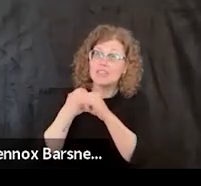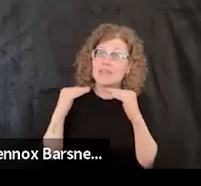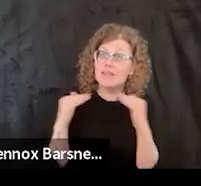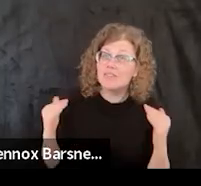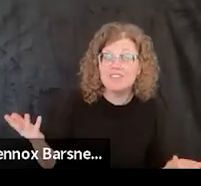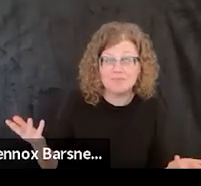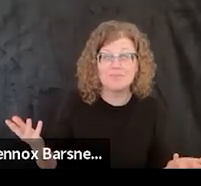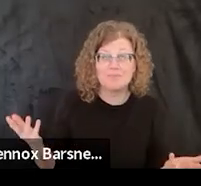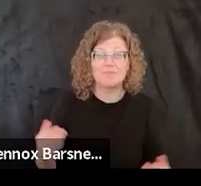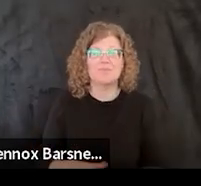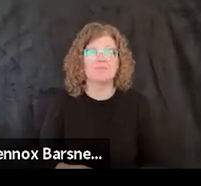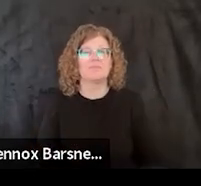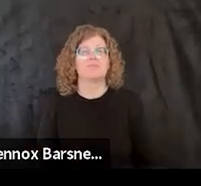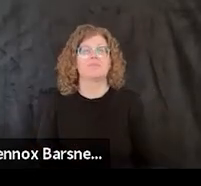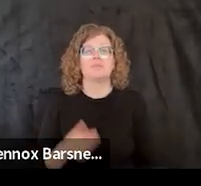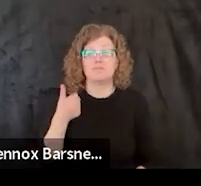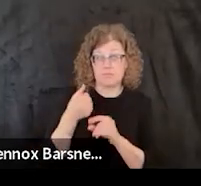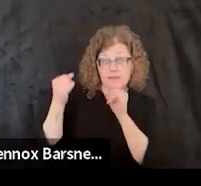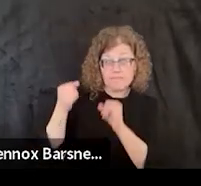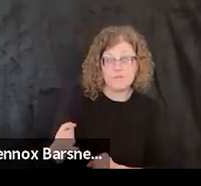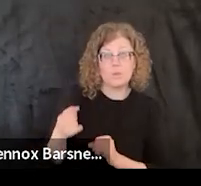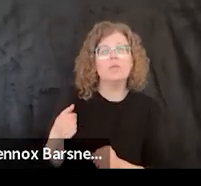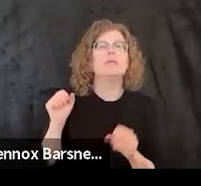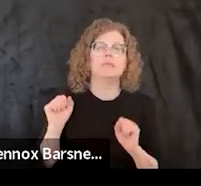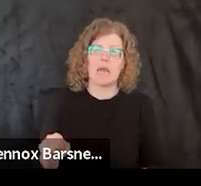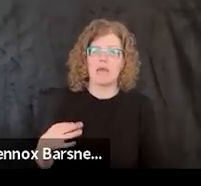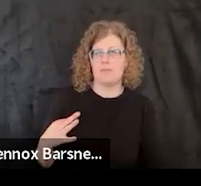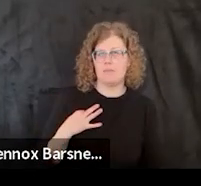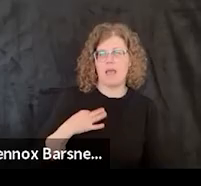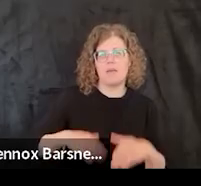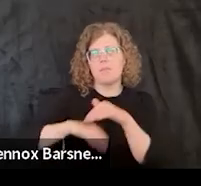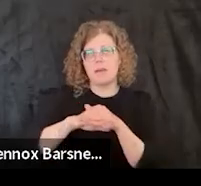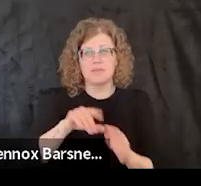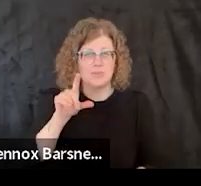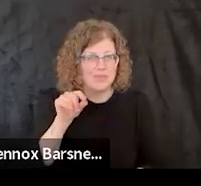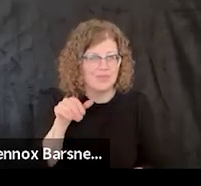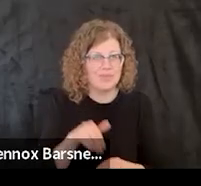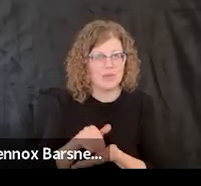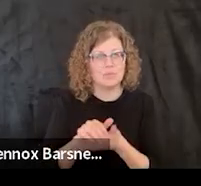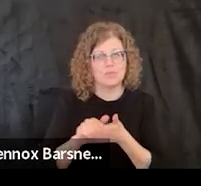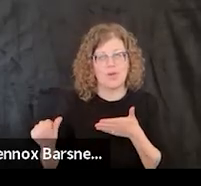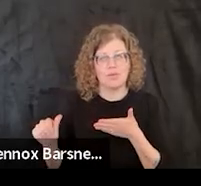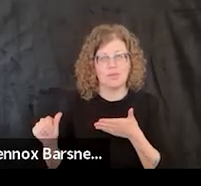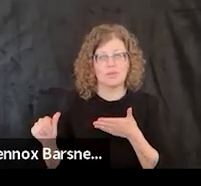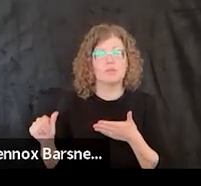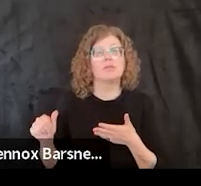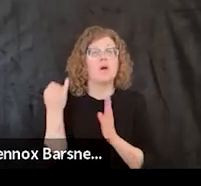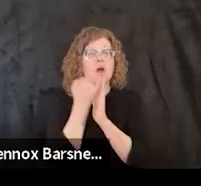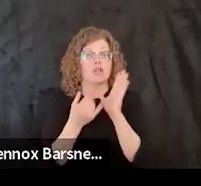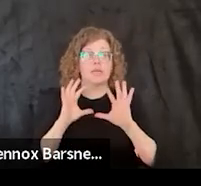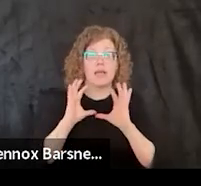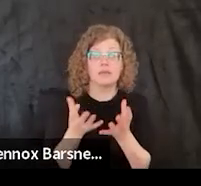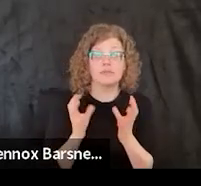Individual artists may apply for up to $20,000, and artist collectives may apply